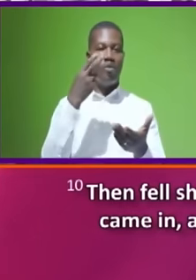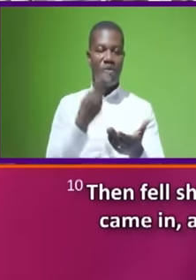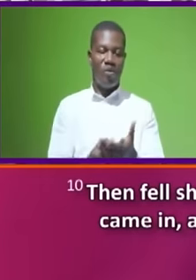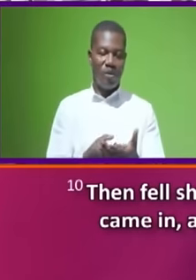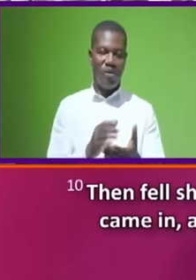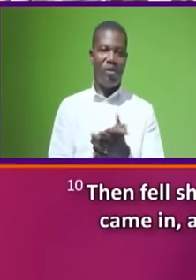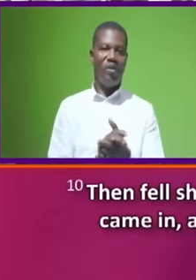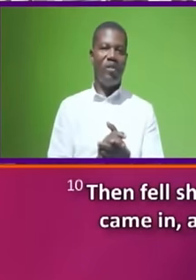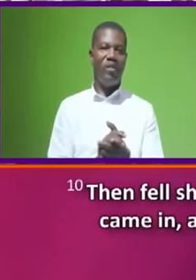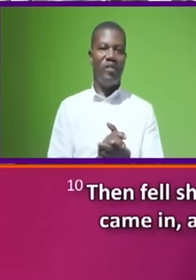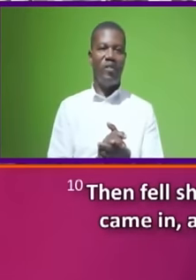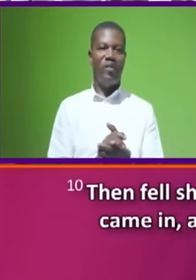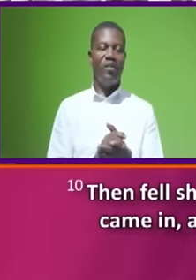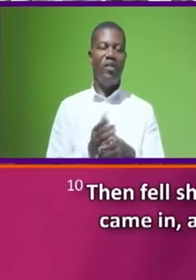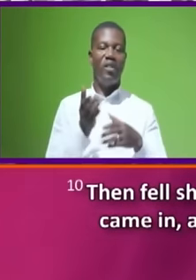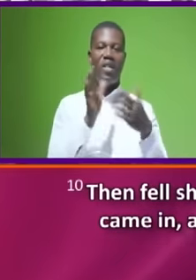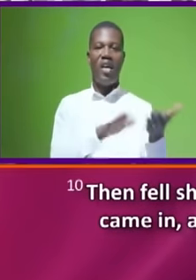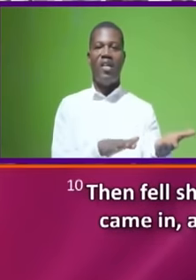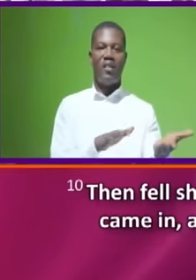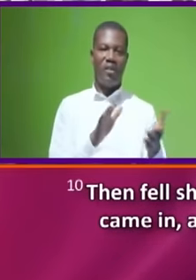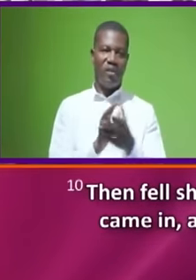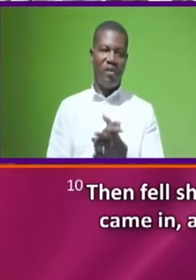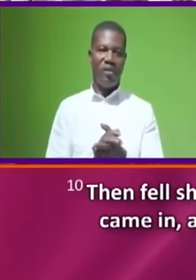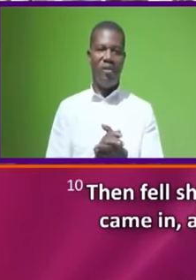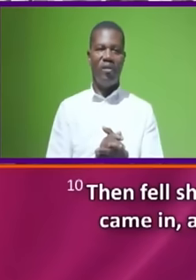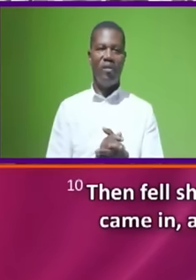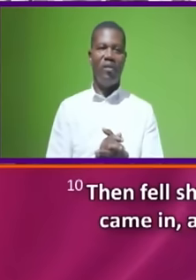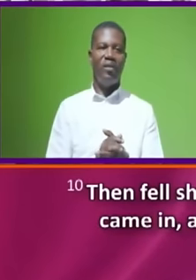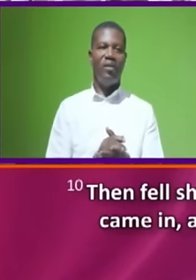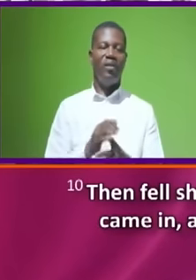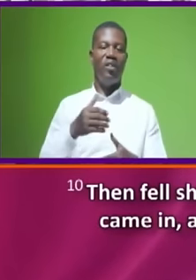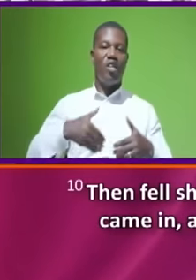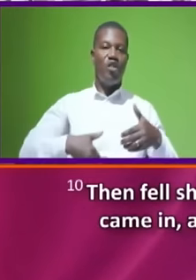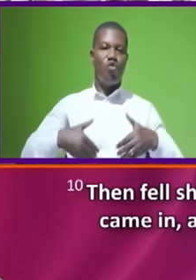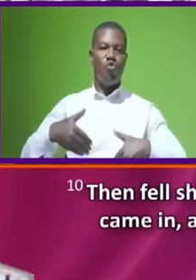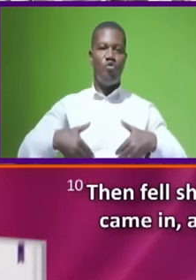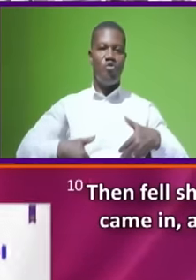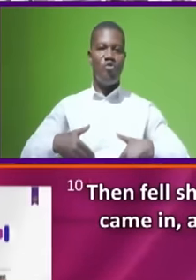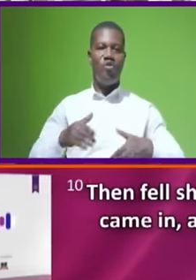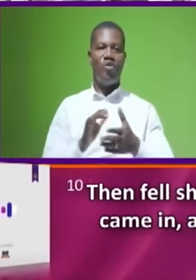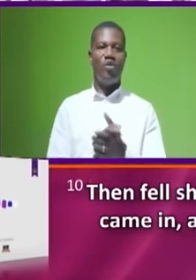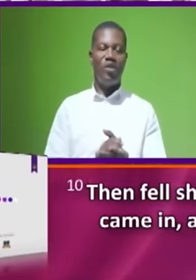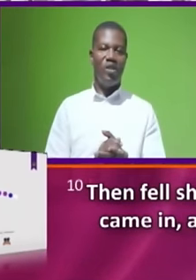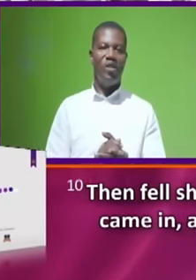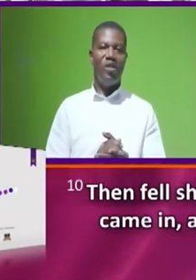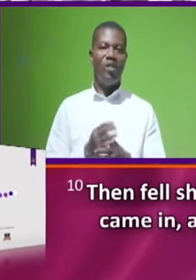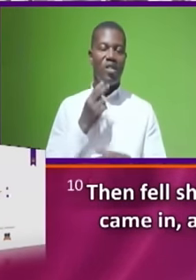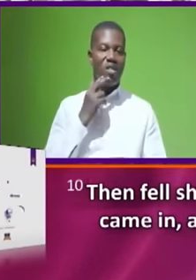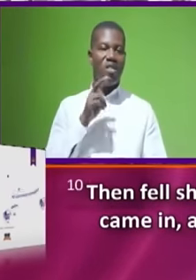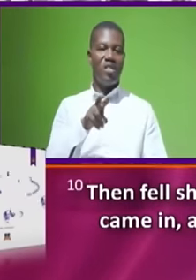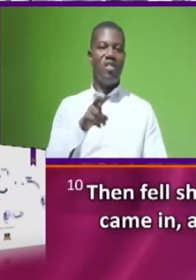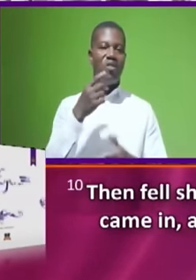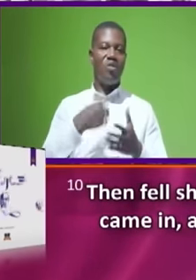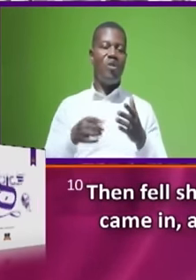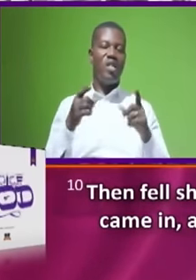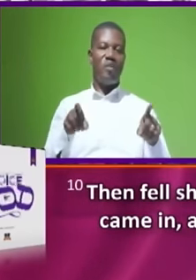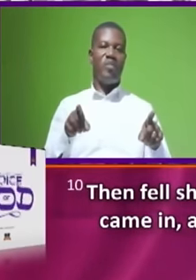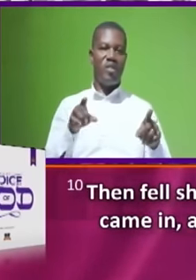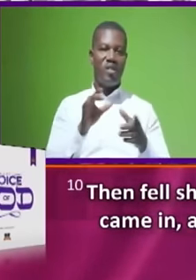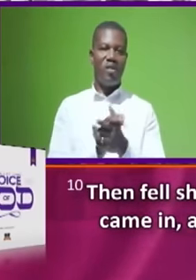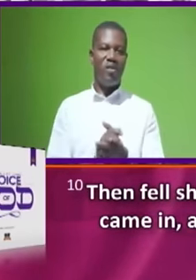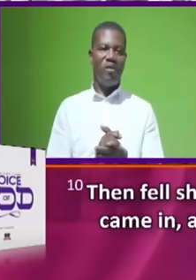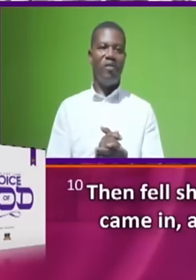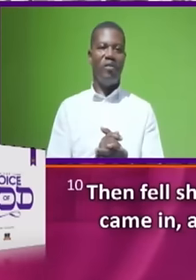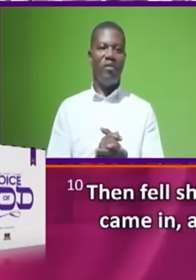Ohwe ne nase. Ewi. Na emrantie no. Emrantie no behunu ye asie no. Ebehunu de